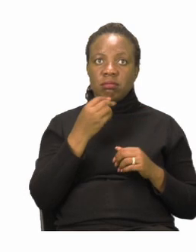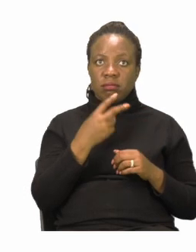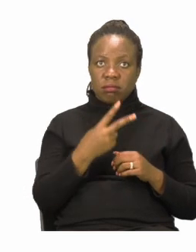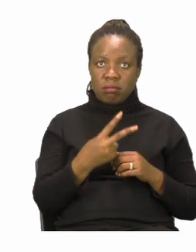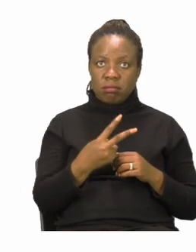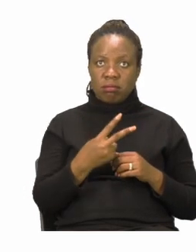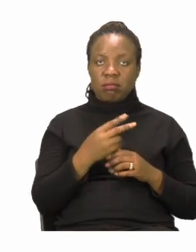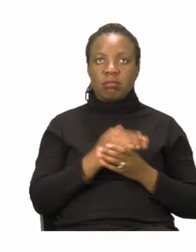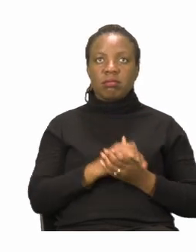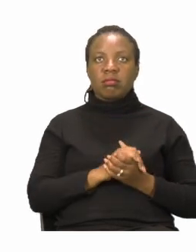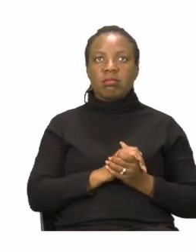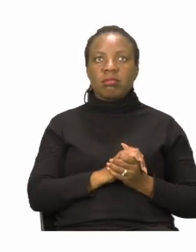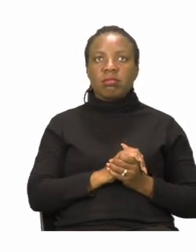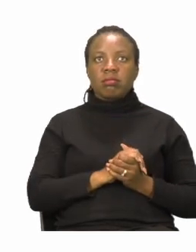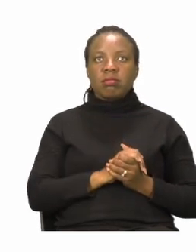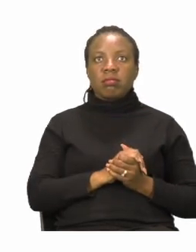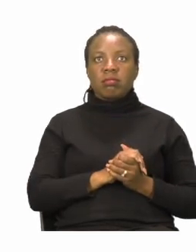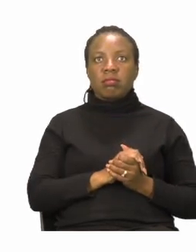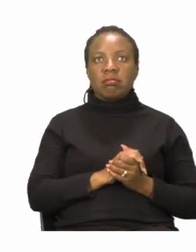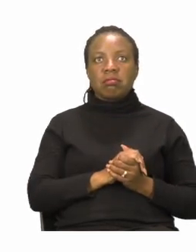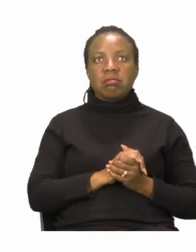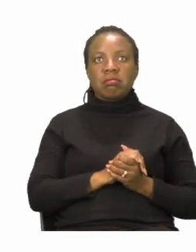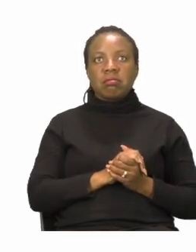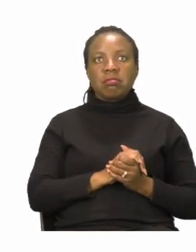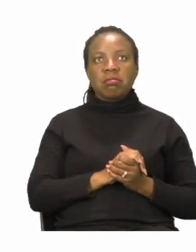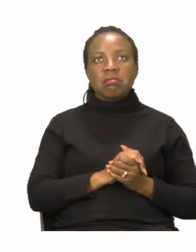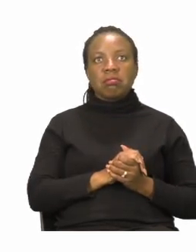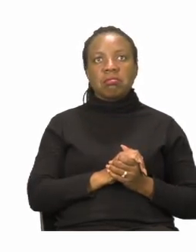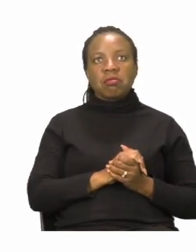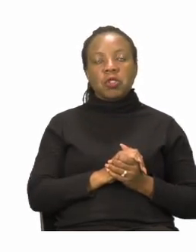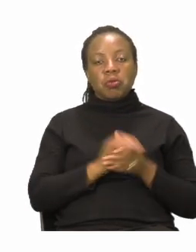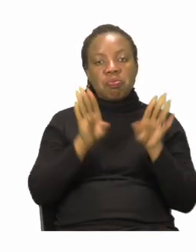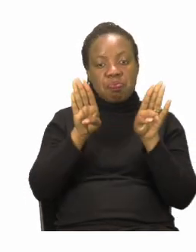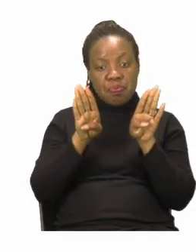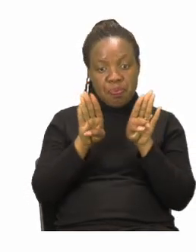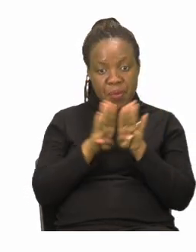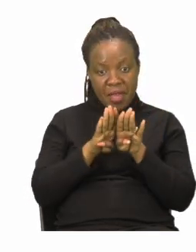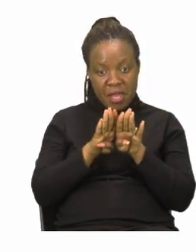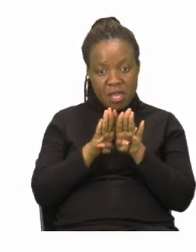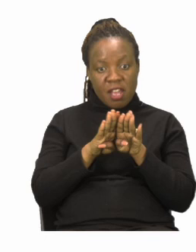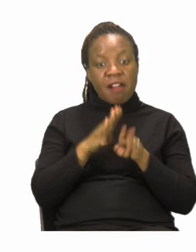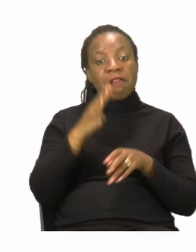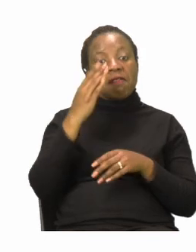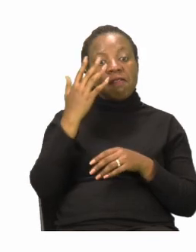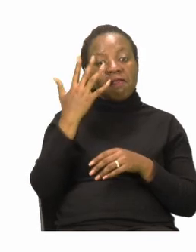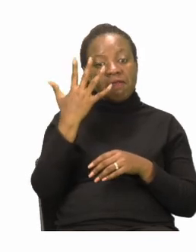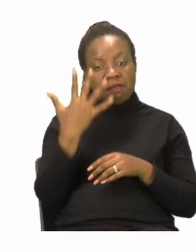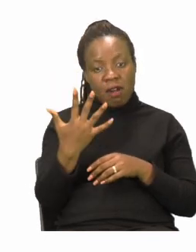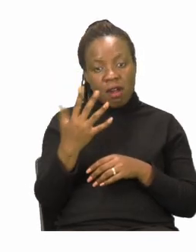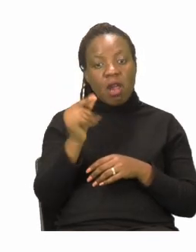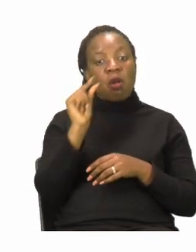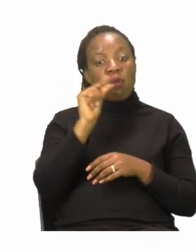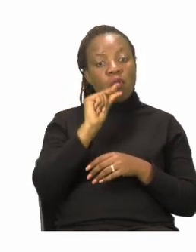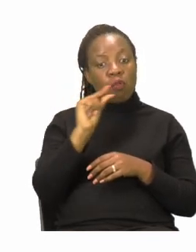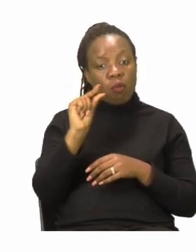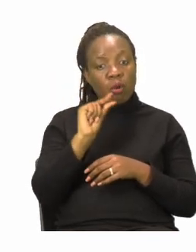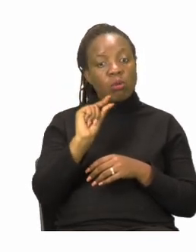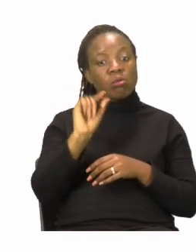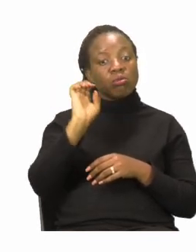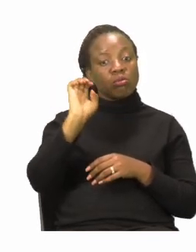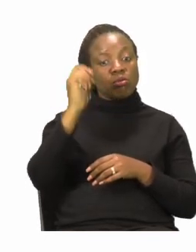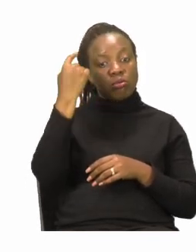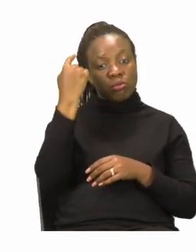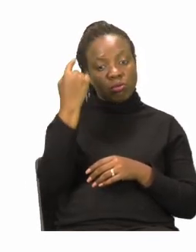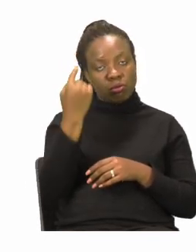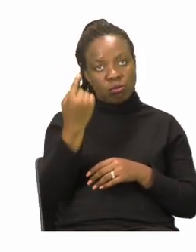have to do there. It says, build up your own 5 words using these